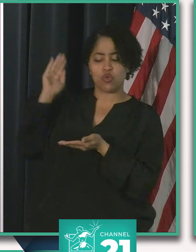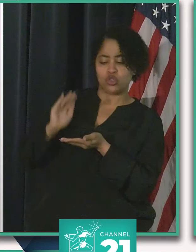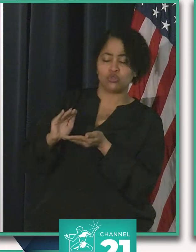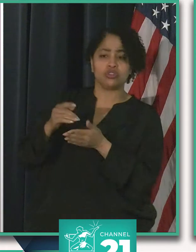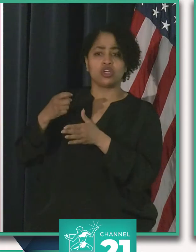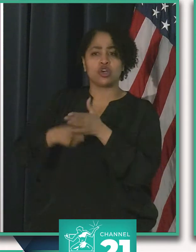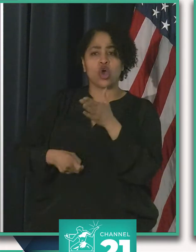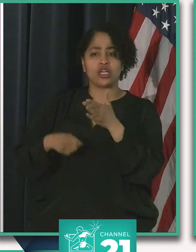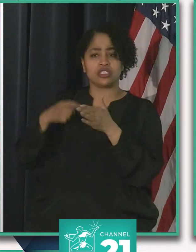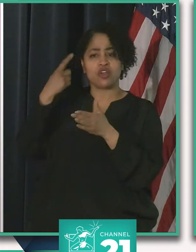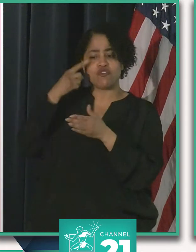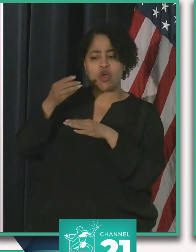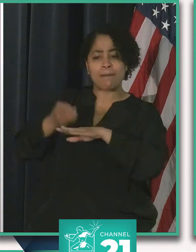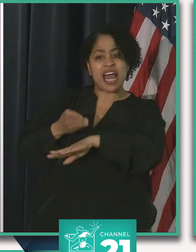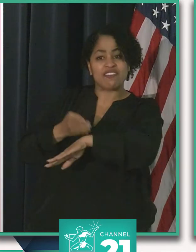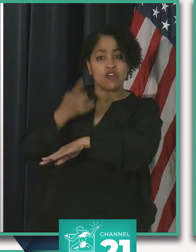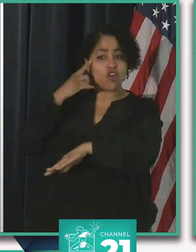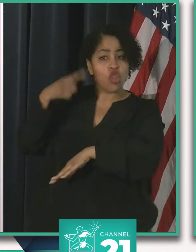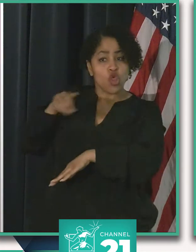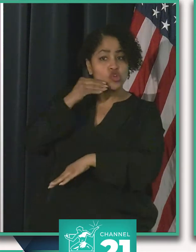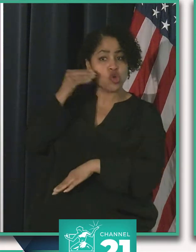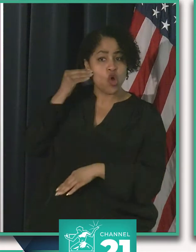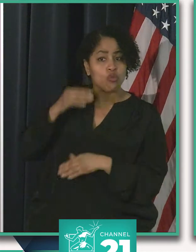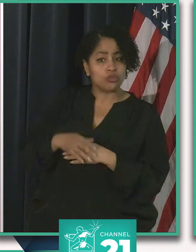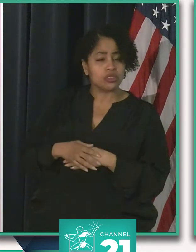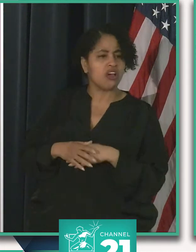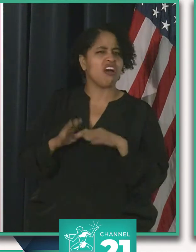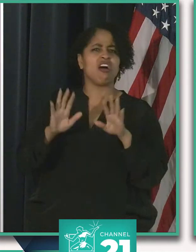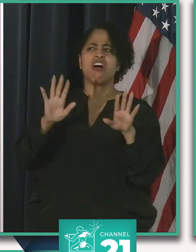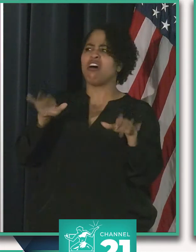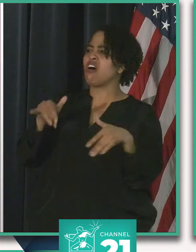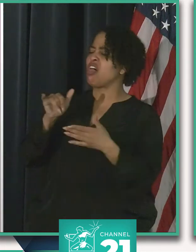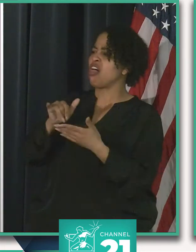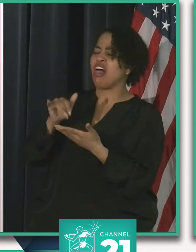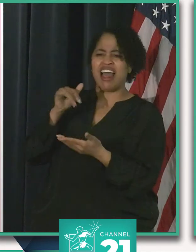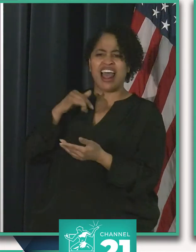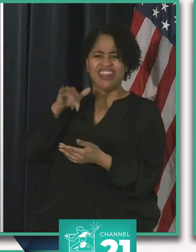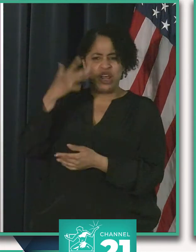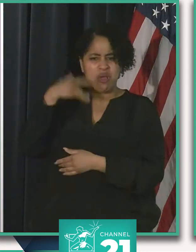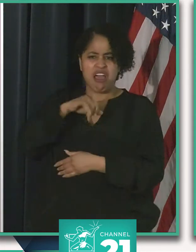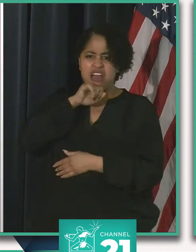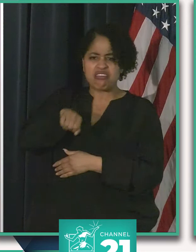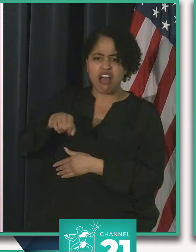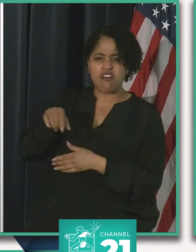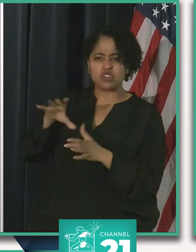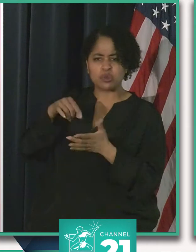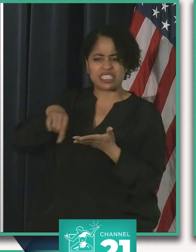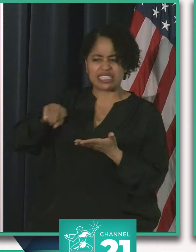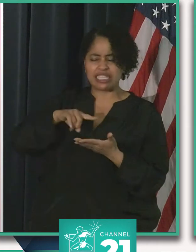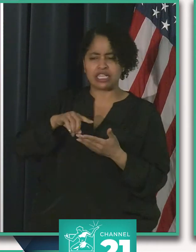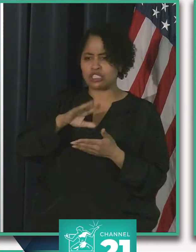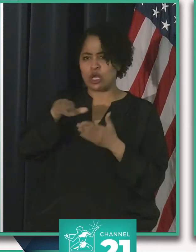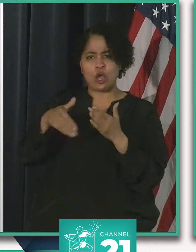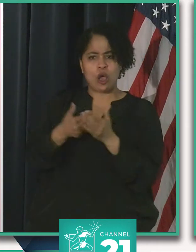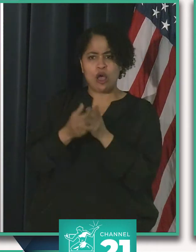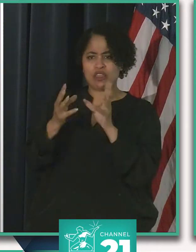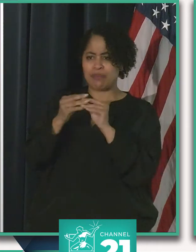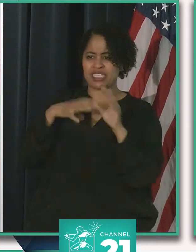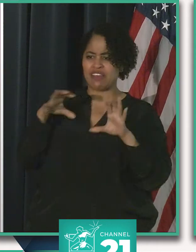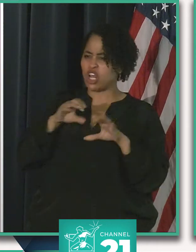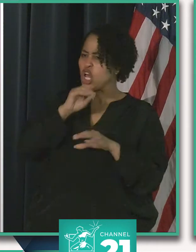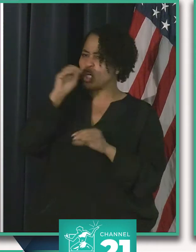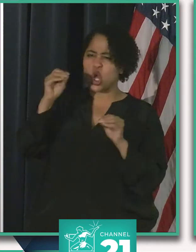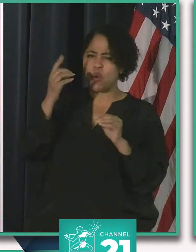cost of modification for those homes. Boy, this is why I love doing these things. So that's all of the meetings I've done, nobody's